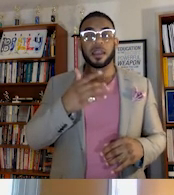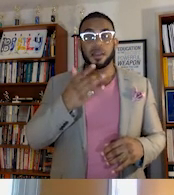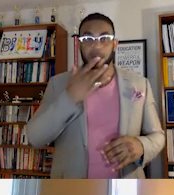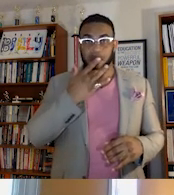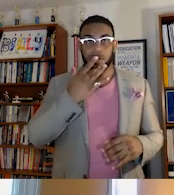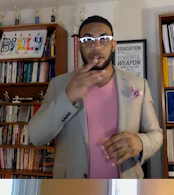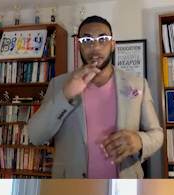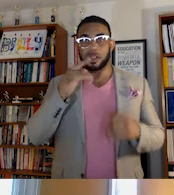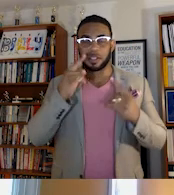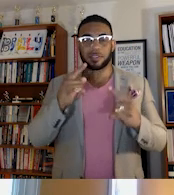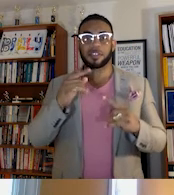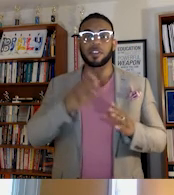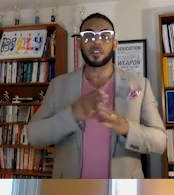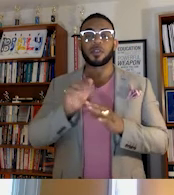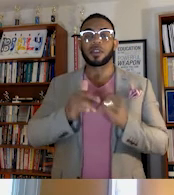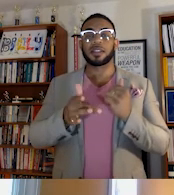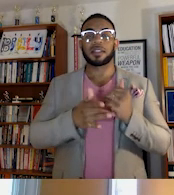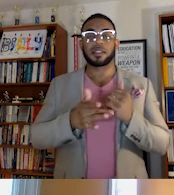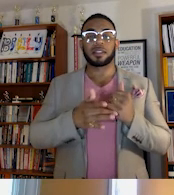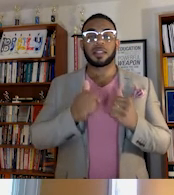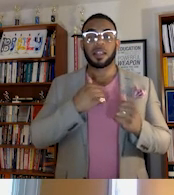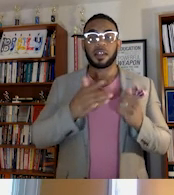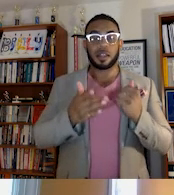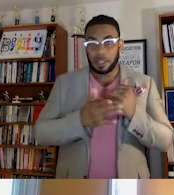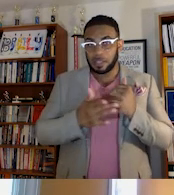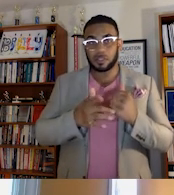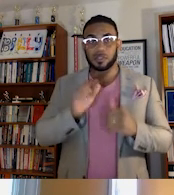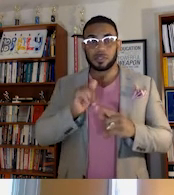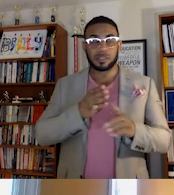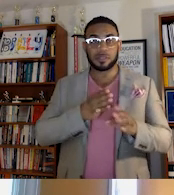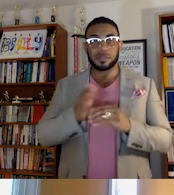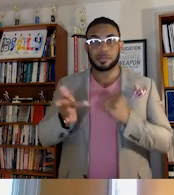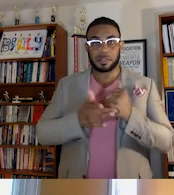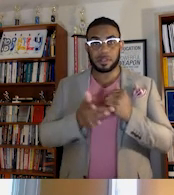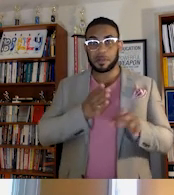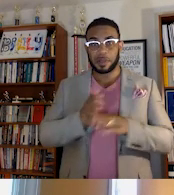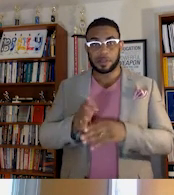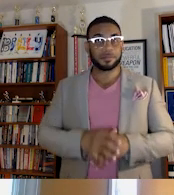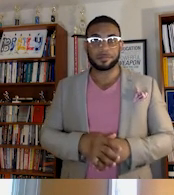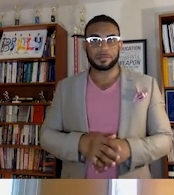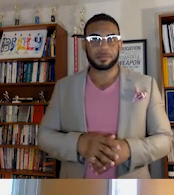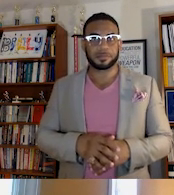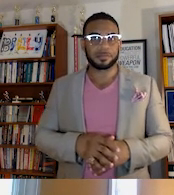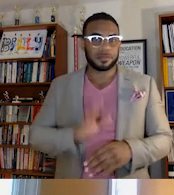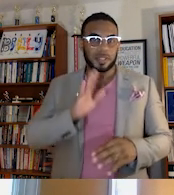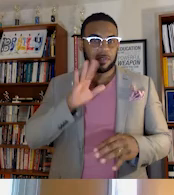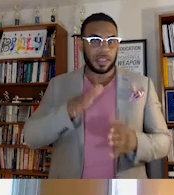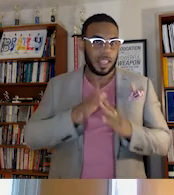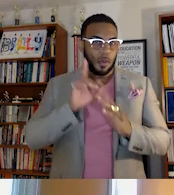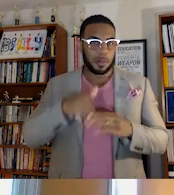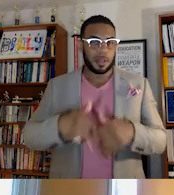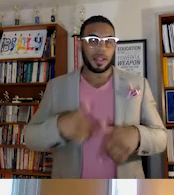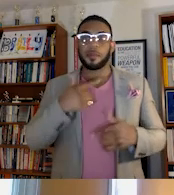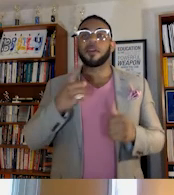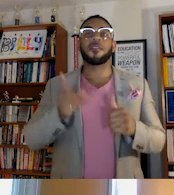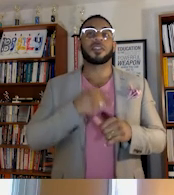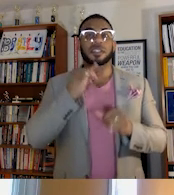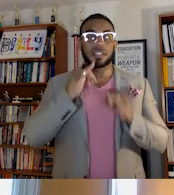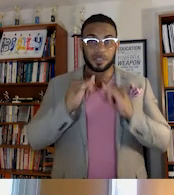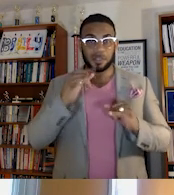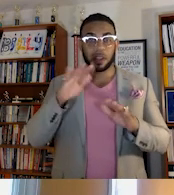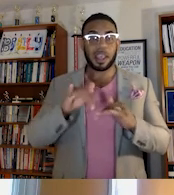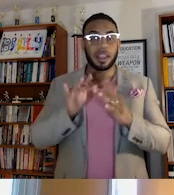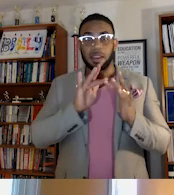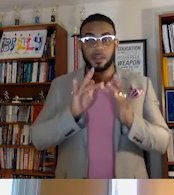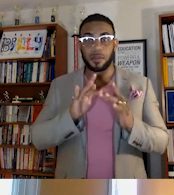had a very successful career in tech. I was a history and political science major, never took a computer science course in my life. My first interview, they asked me how